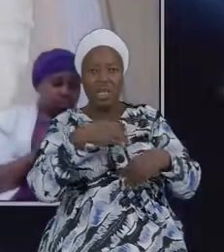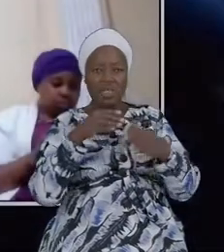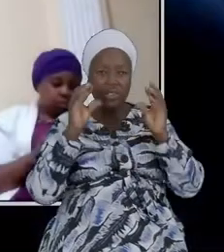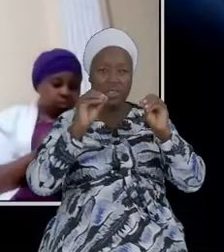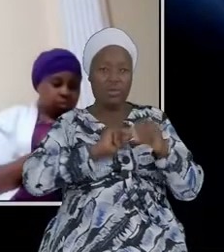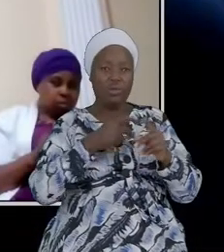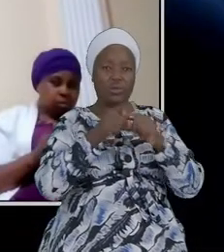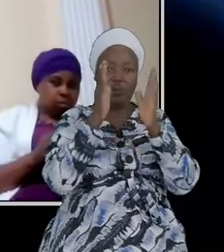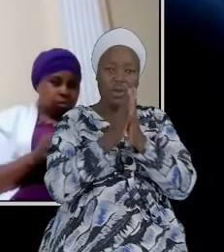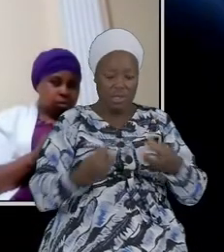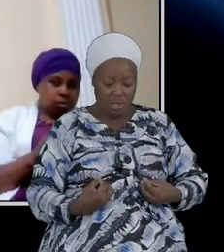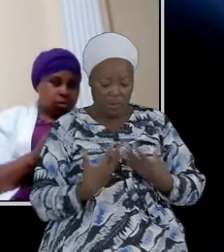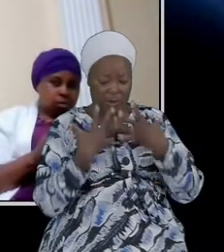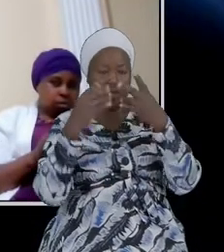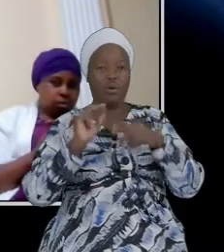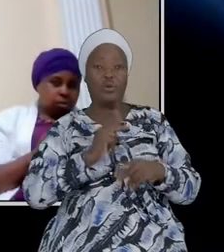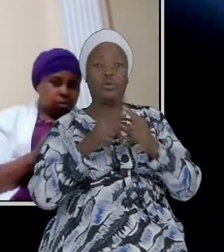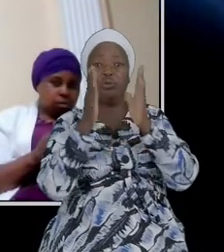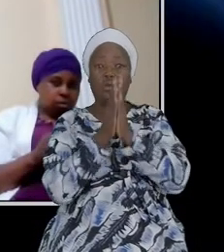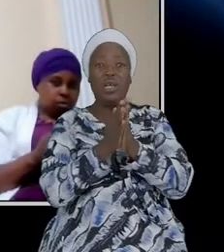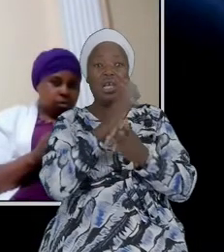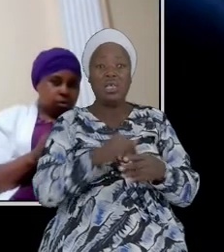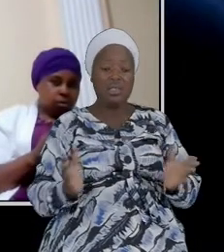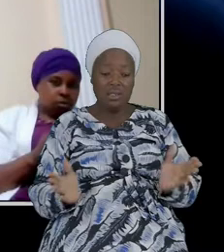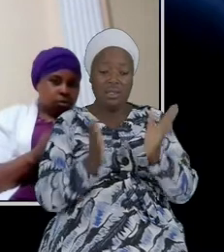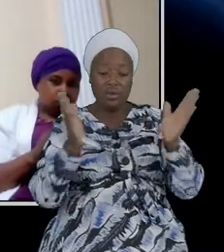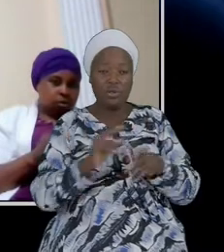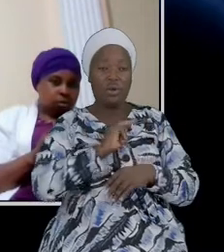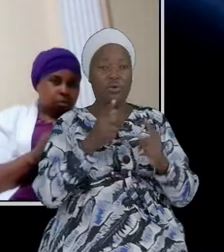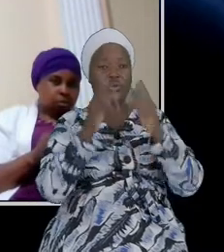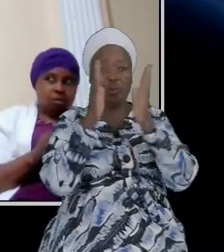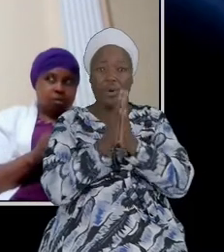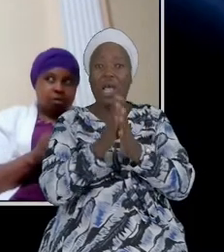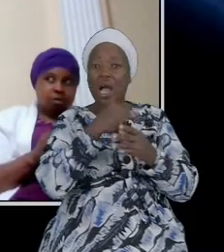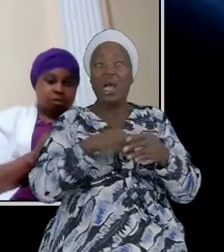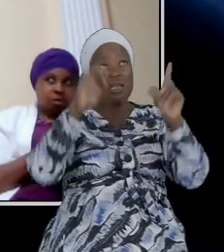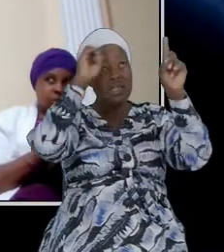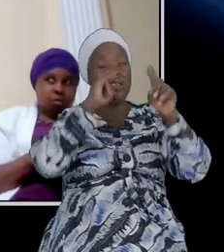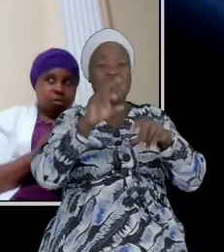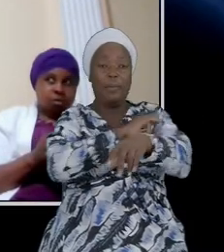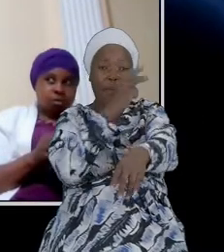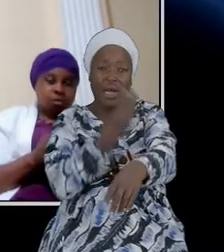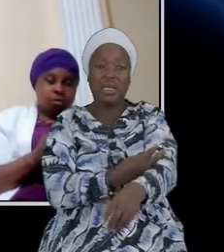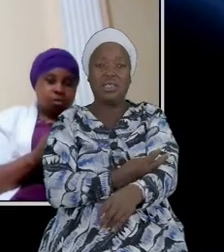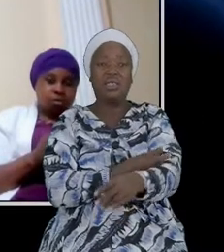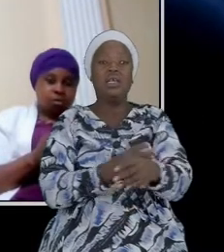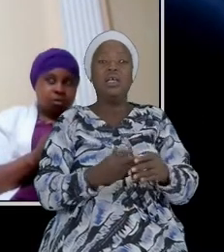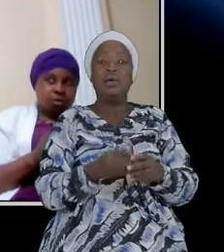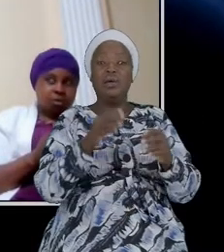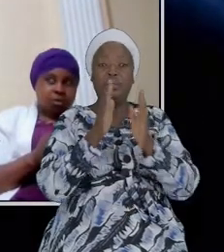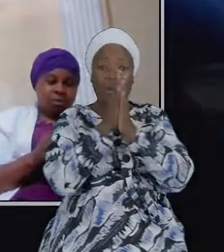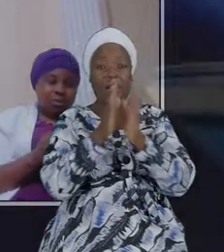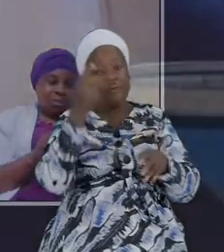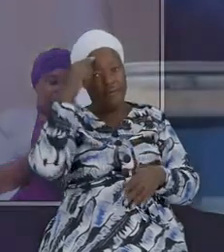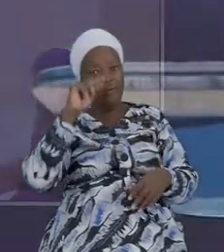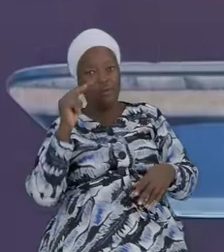He inspires us to pray. He stirs us up to pray. And he is the mighty intercessor.